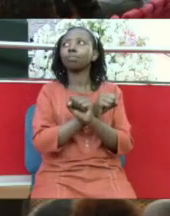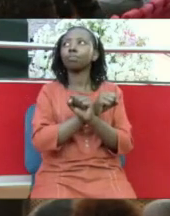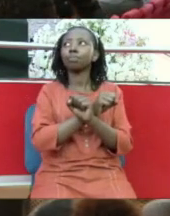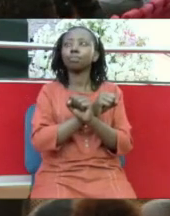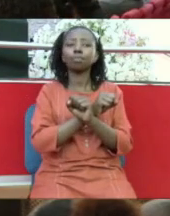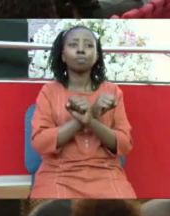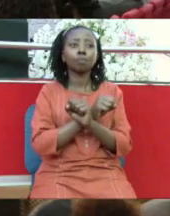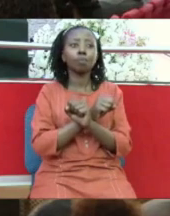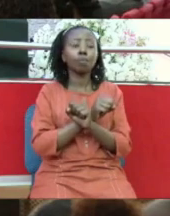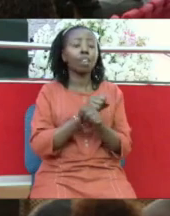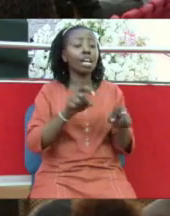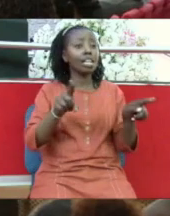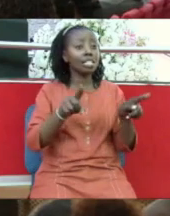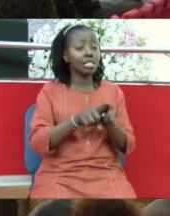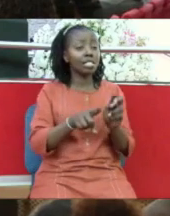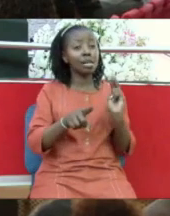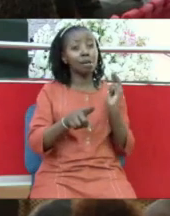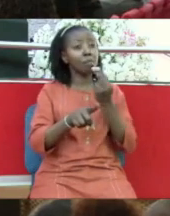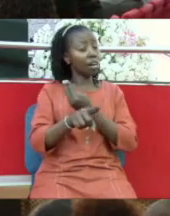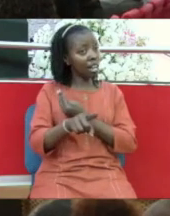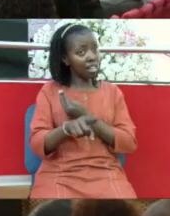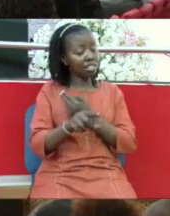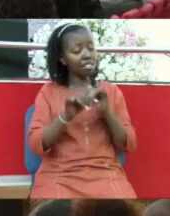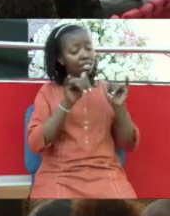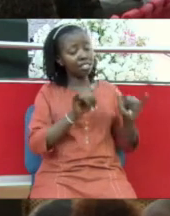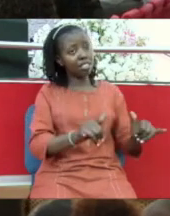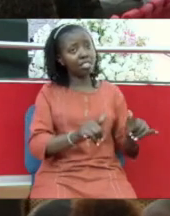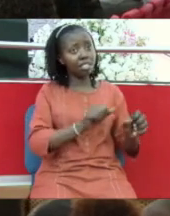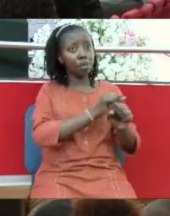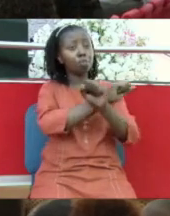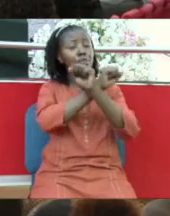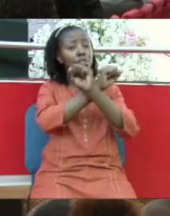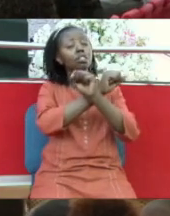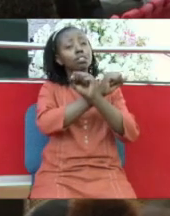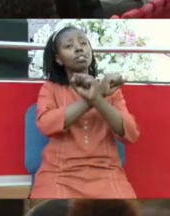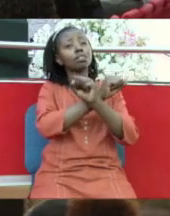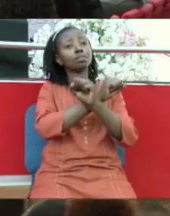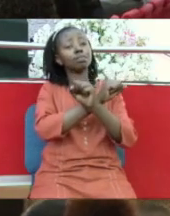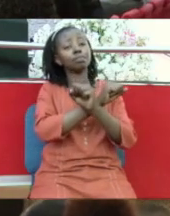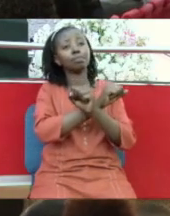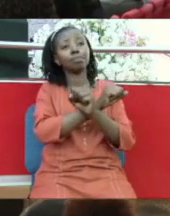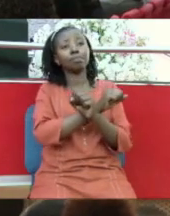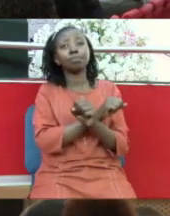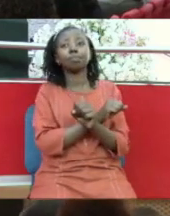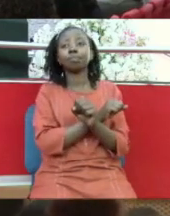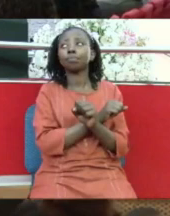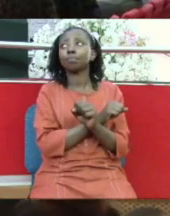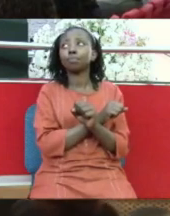We have to remain fully equipped with the armor of God.